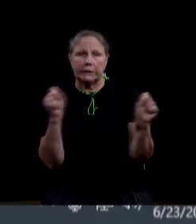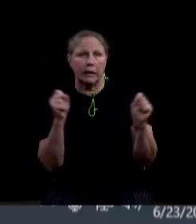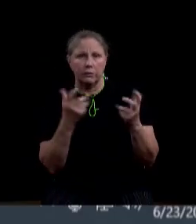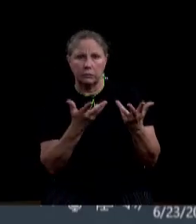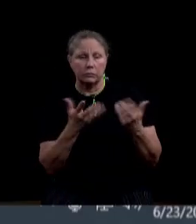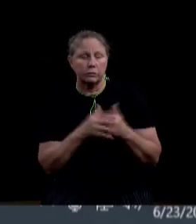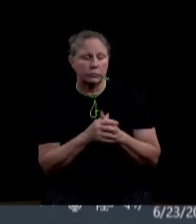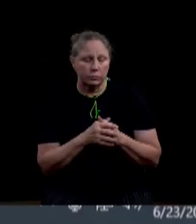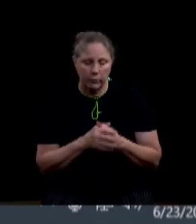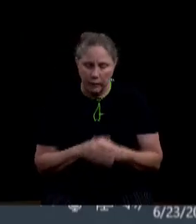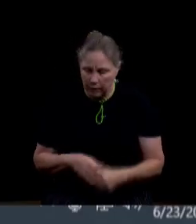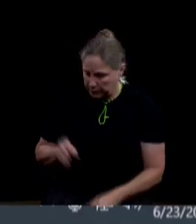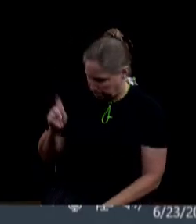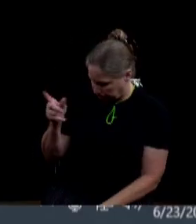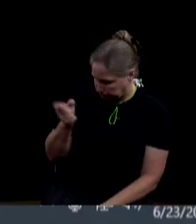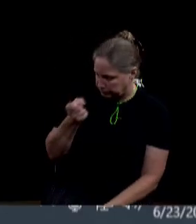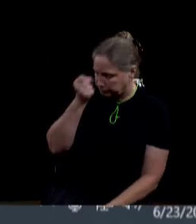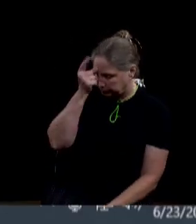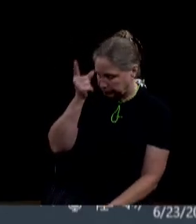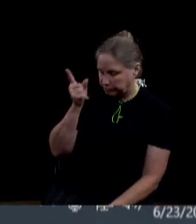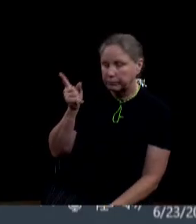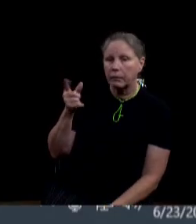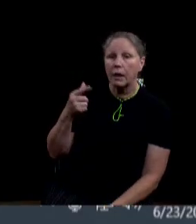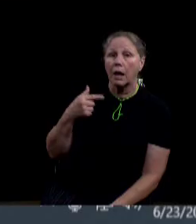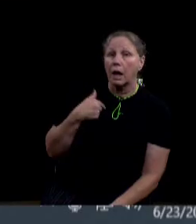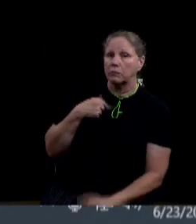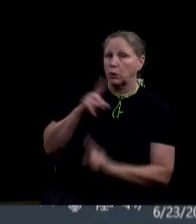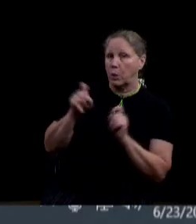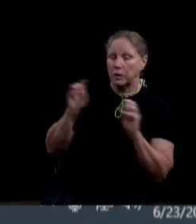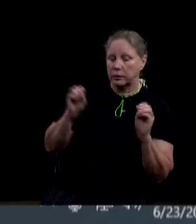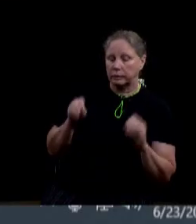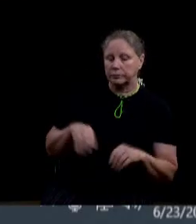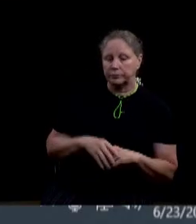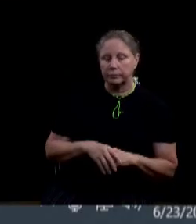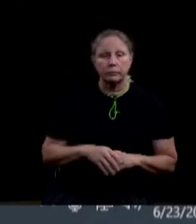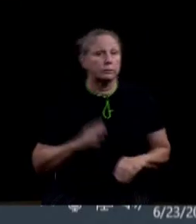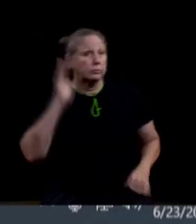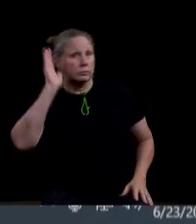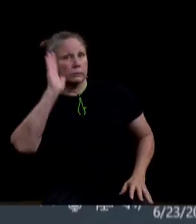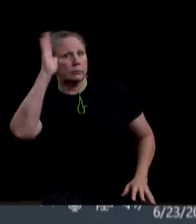questions. I do have some questions. One of the